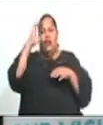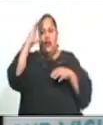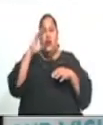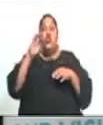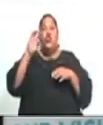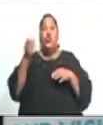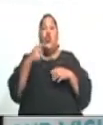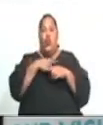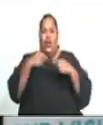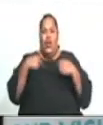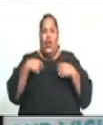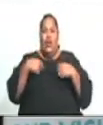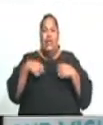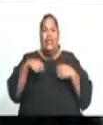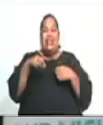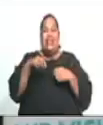we've decided to raise expenditure.